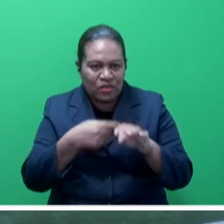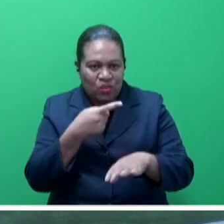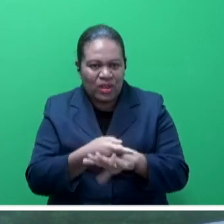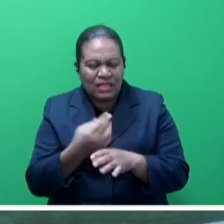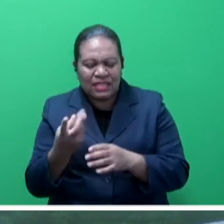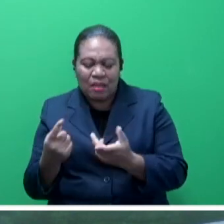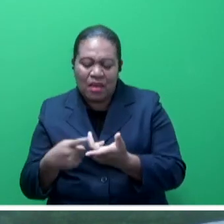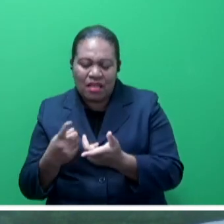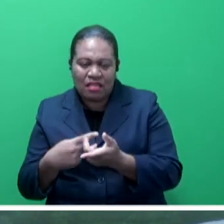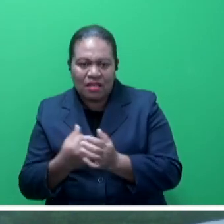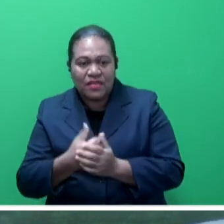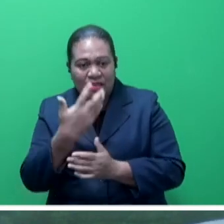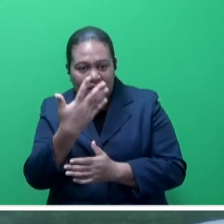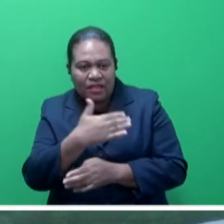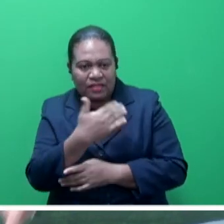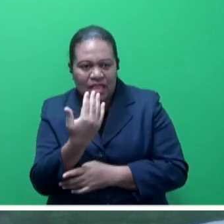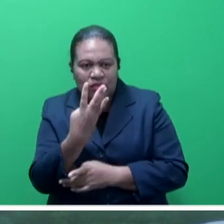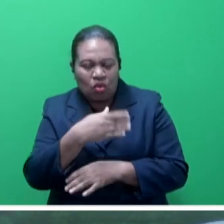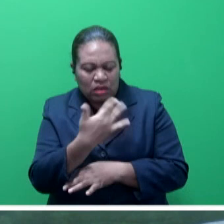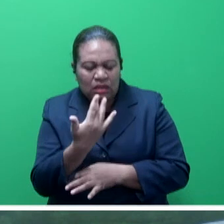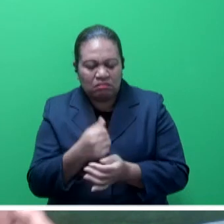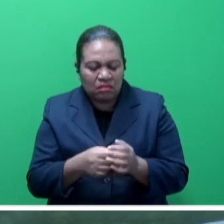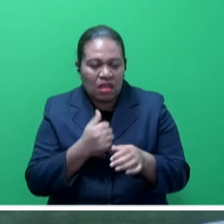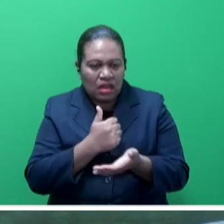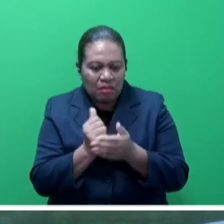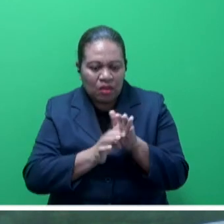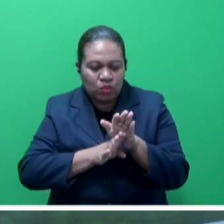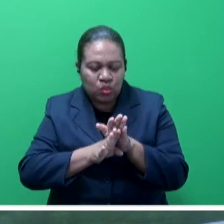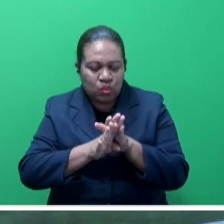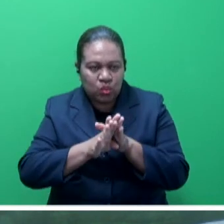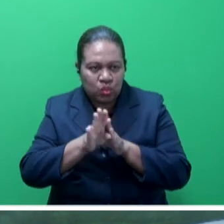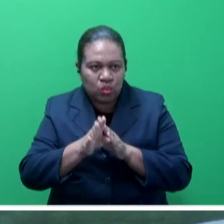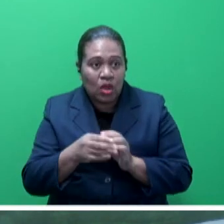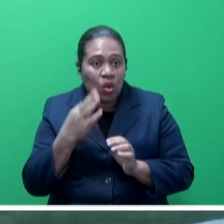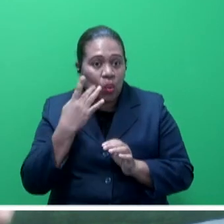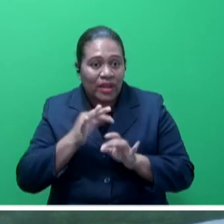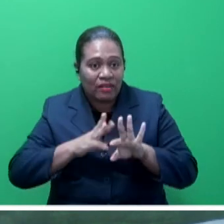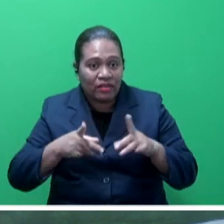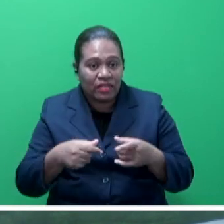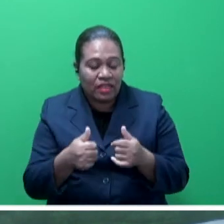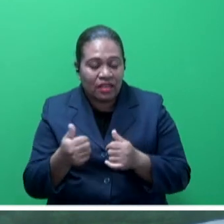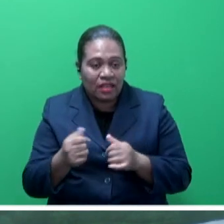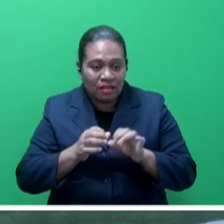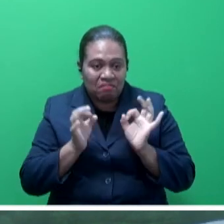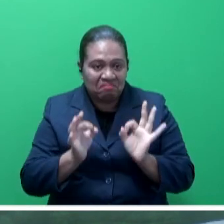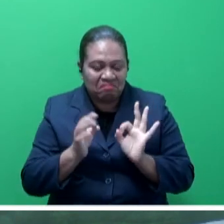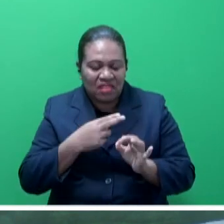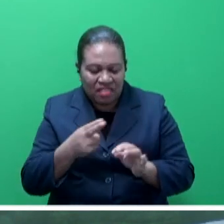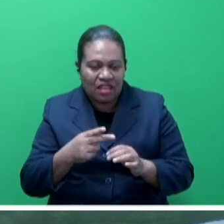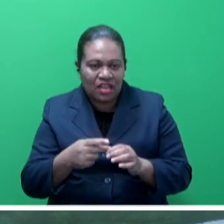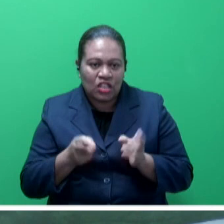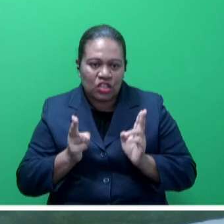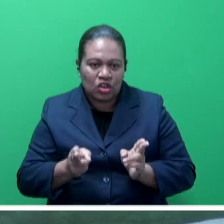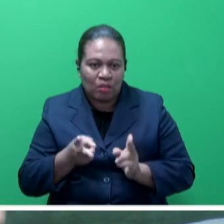side are working 4 days or 5 days a week. So with the numbers increasing, they will actually go back to full-time work. And some already are working 6 days a week, depending